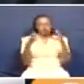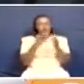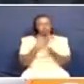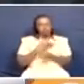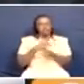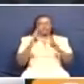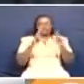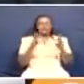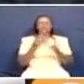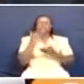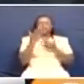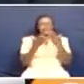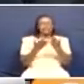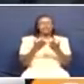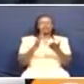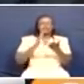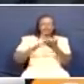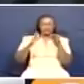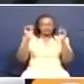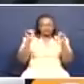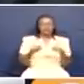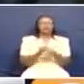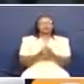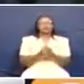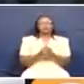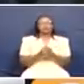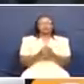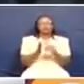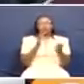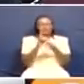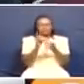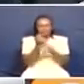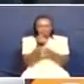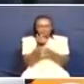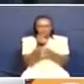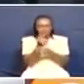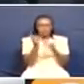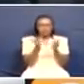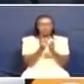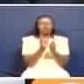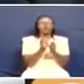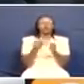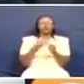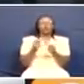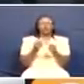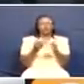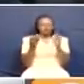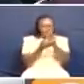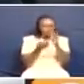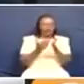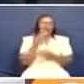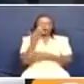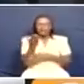almost instantaneously. Within minutes, we were able to file a replying affidavit and